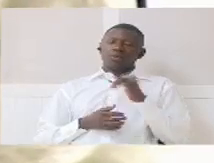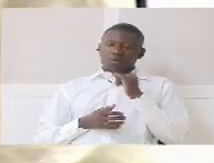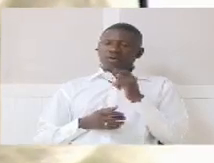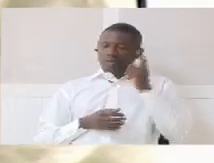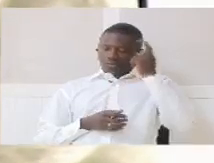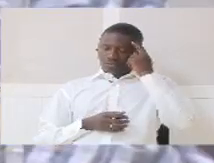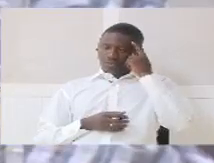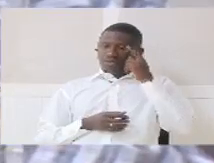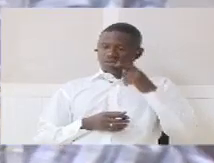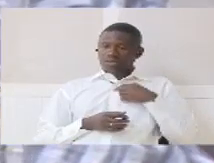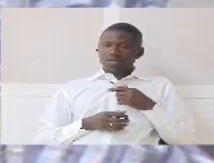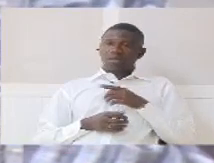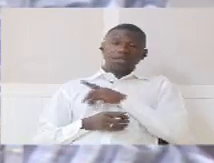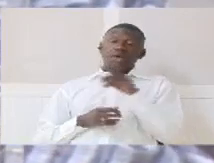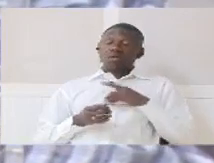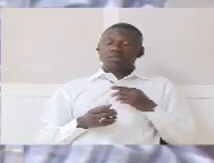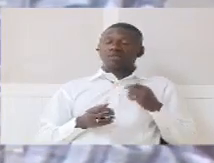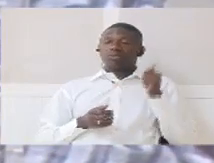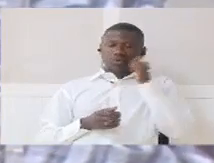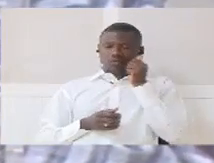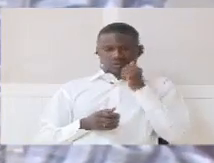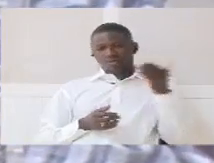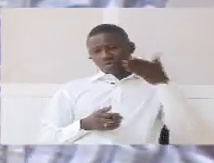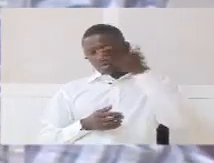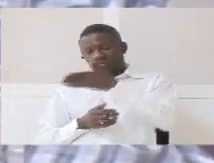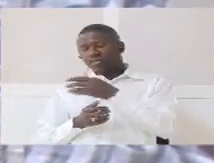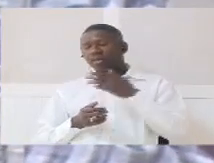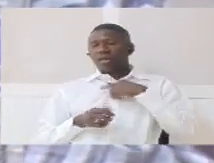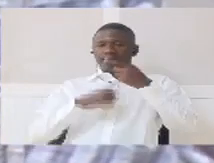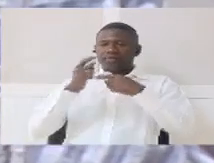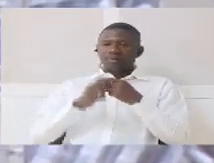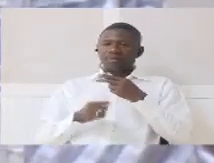2016-17 to date what yes. I know is that they only frequented there after the after